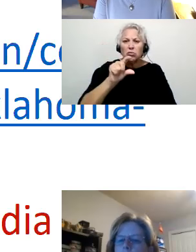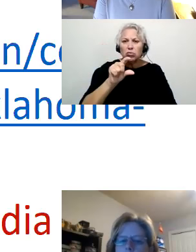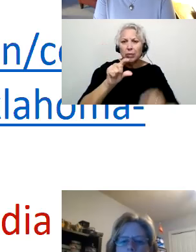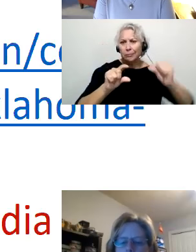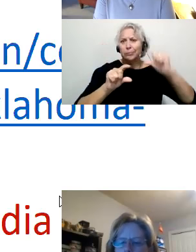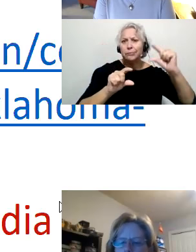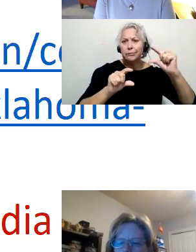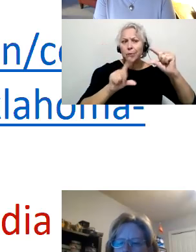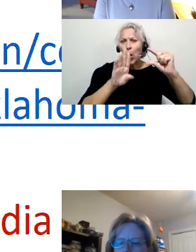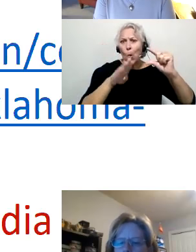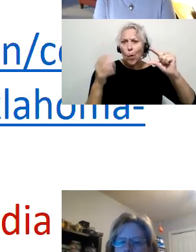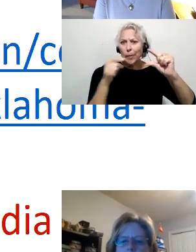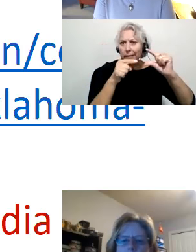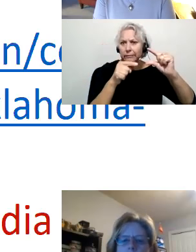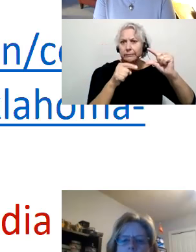link.